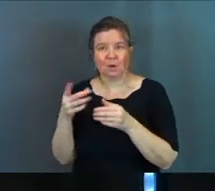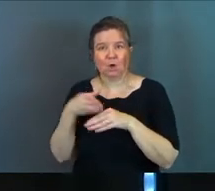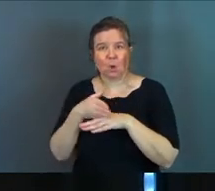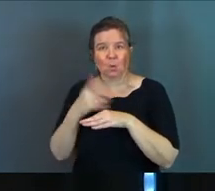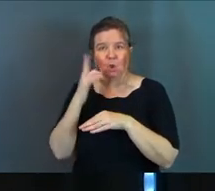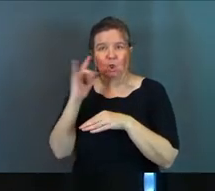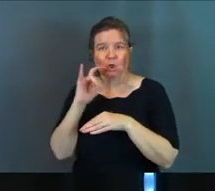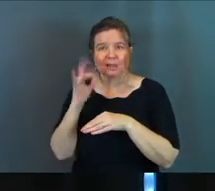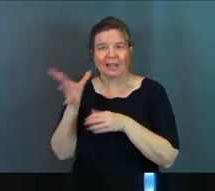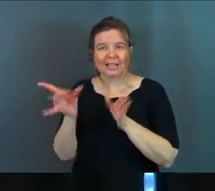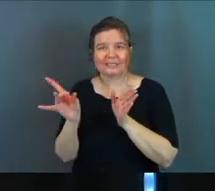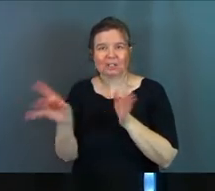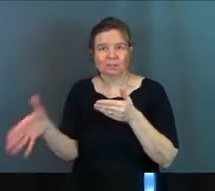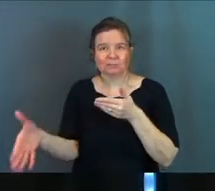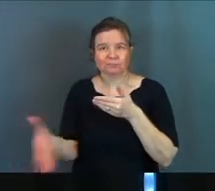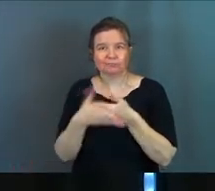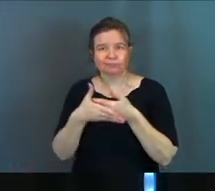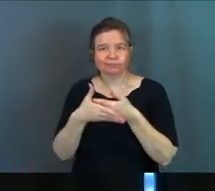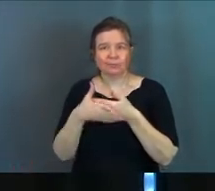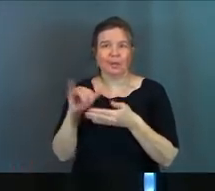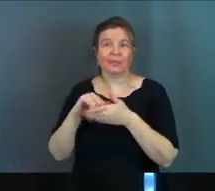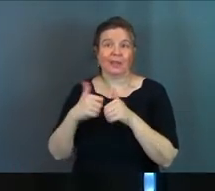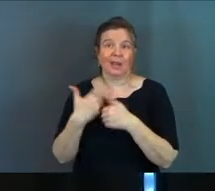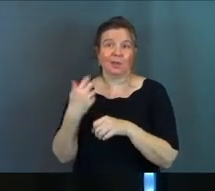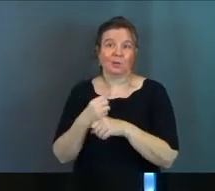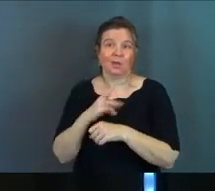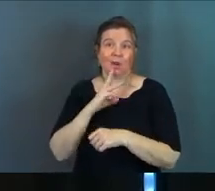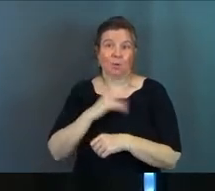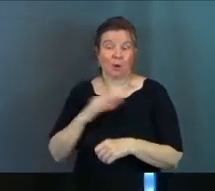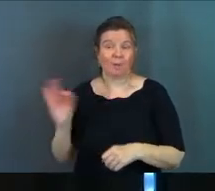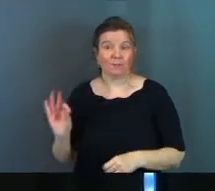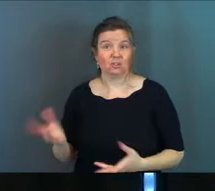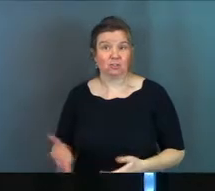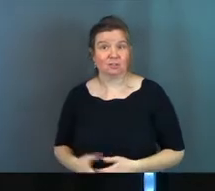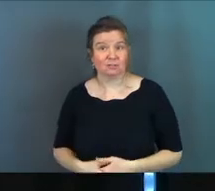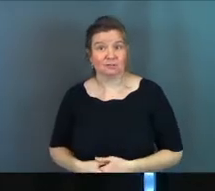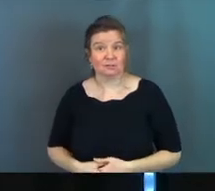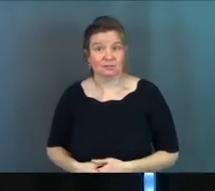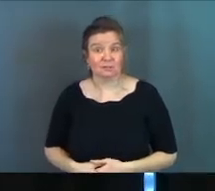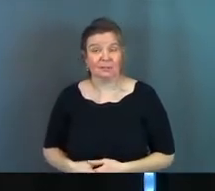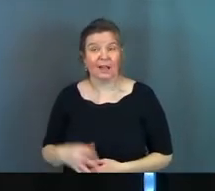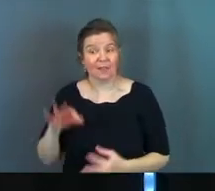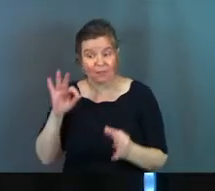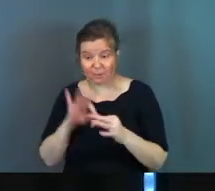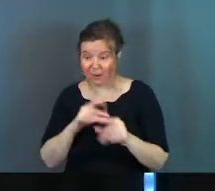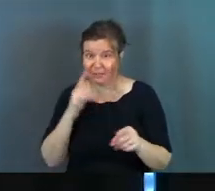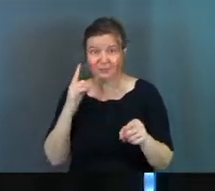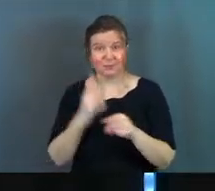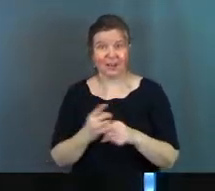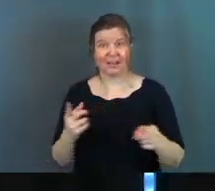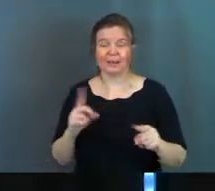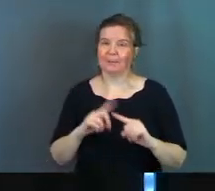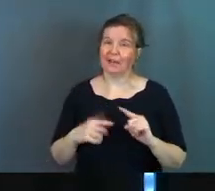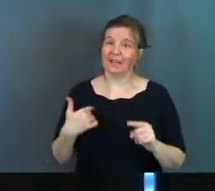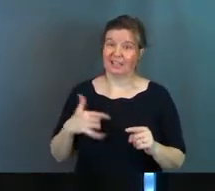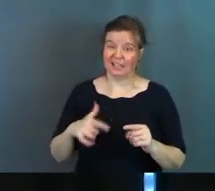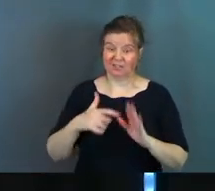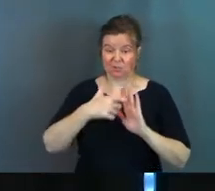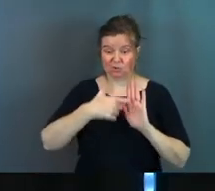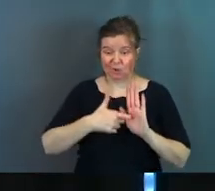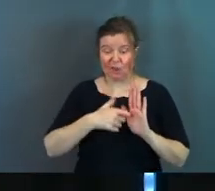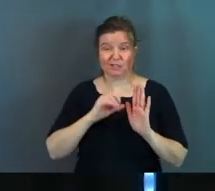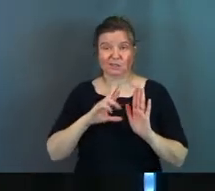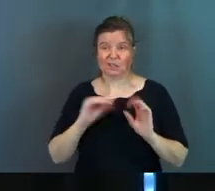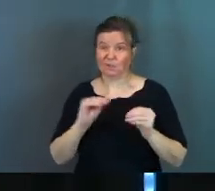on the outside. And that's how you get Walmart furniture, right? And the price is right. But man, if you scratch